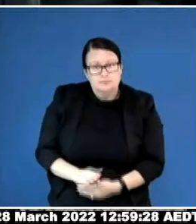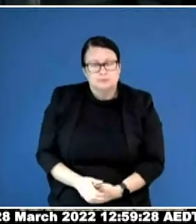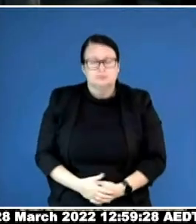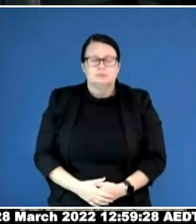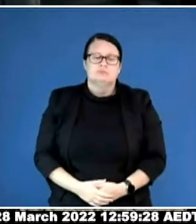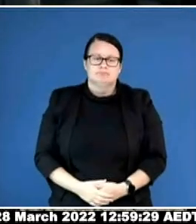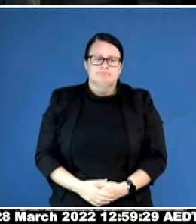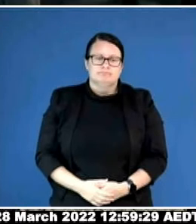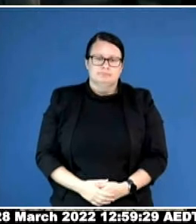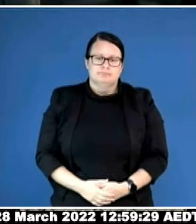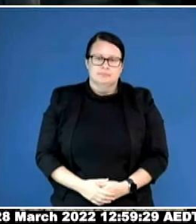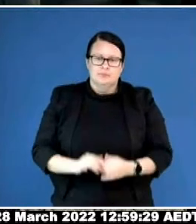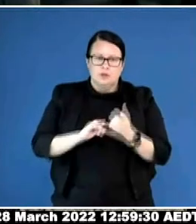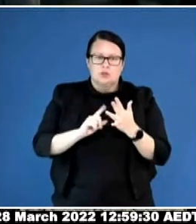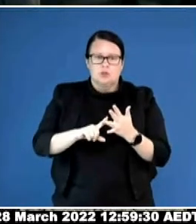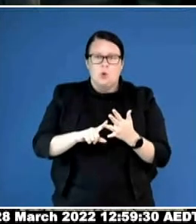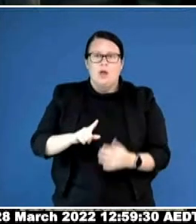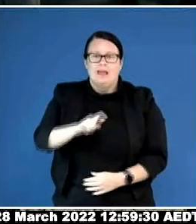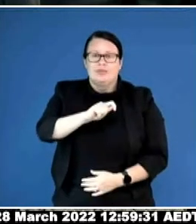that trust in the police